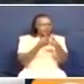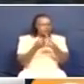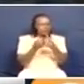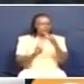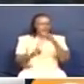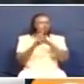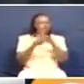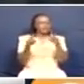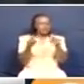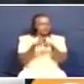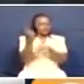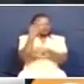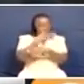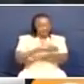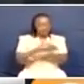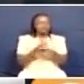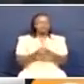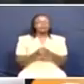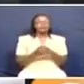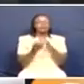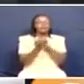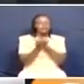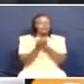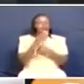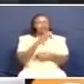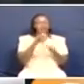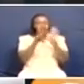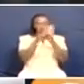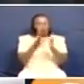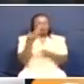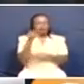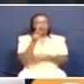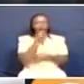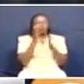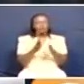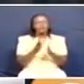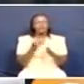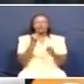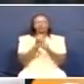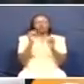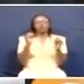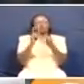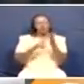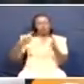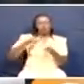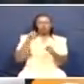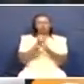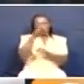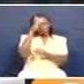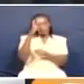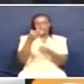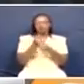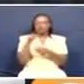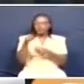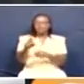night is that counsel for the petitioner hadn't done what we had done on a Sunday to make himself